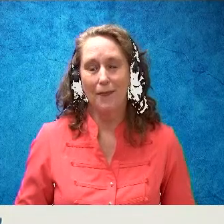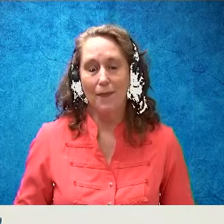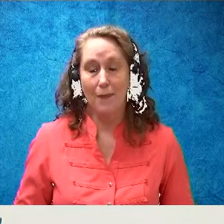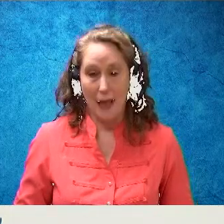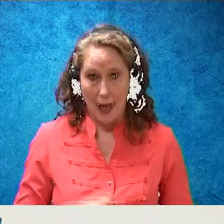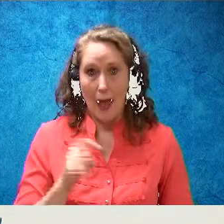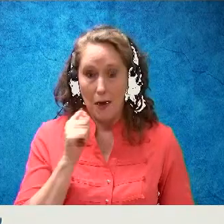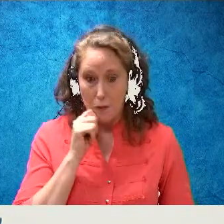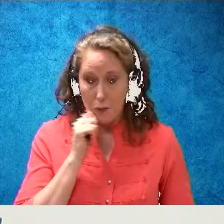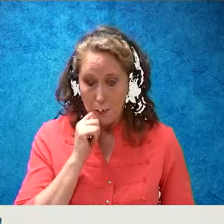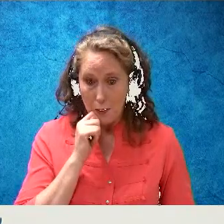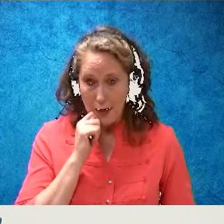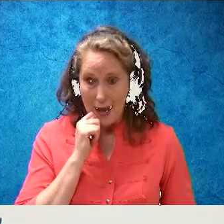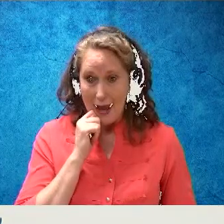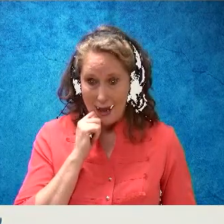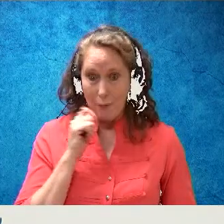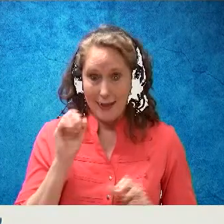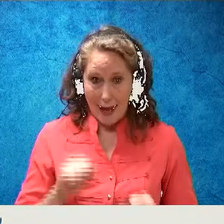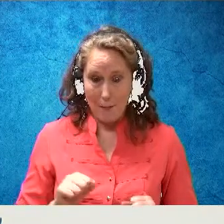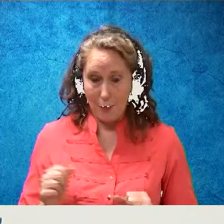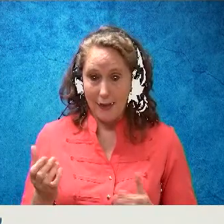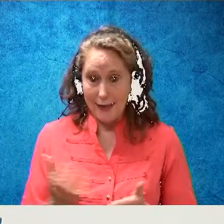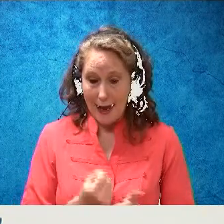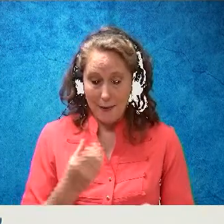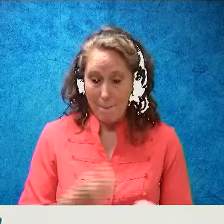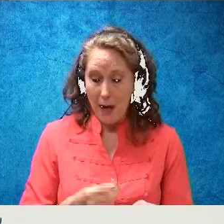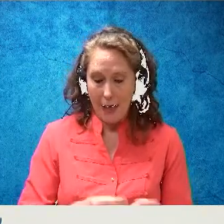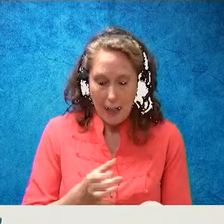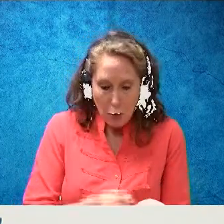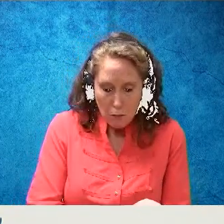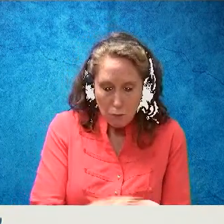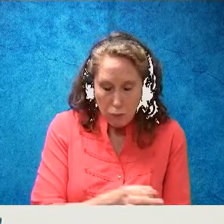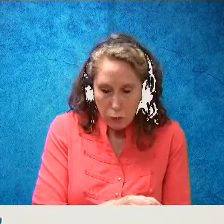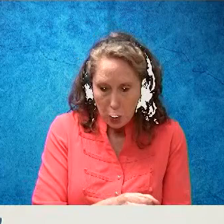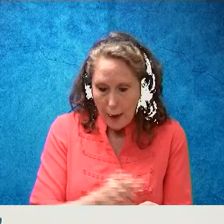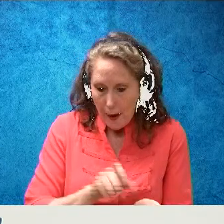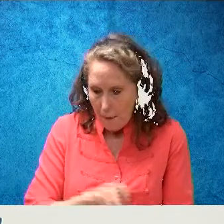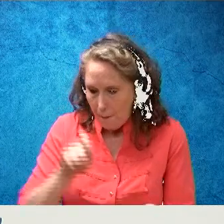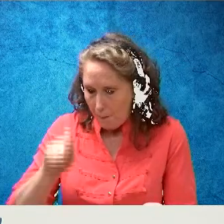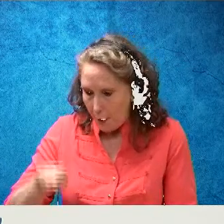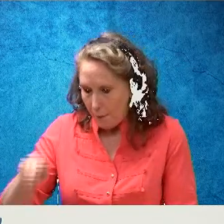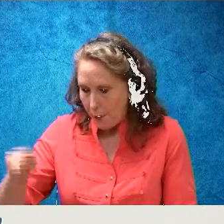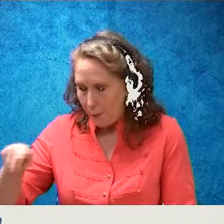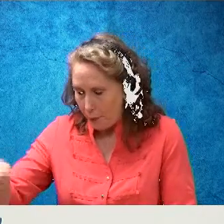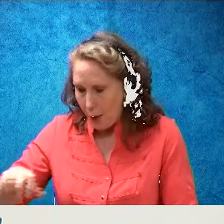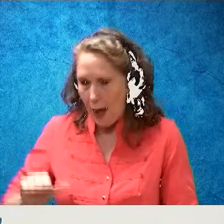She even got to put the money into the machine. Then they left.